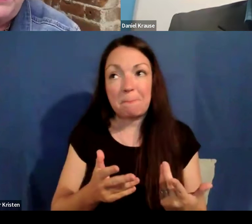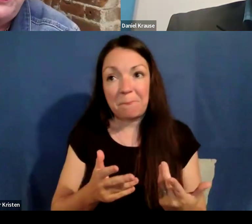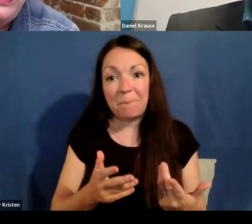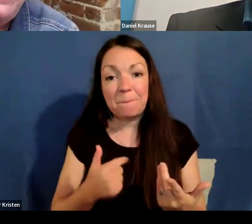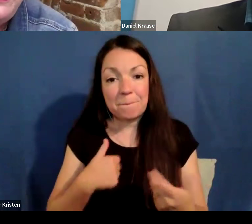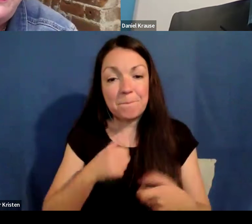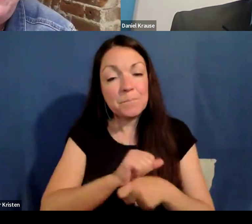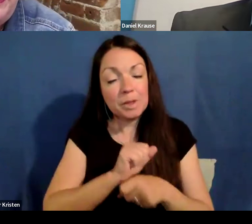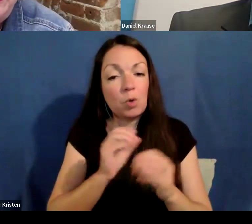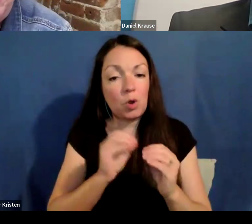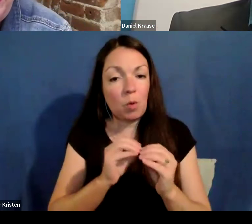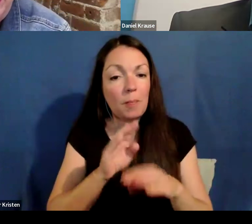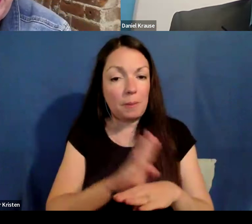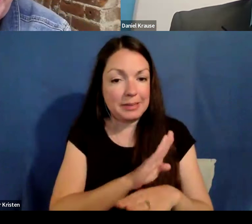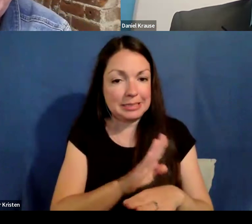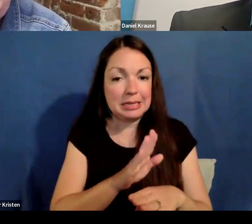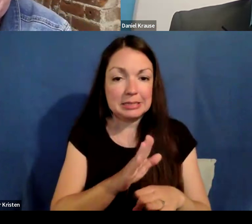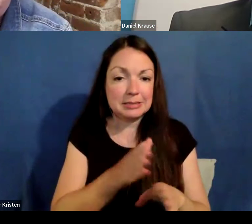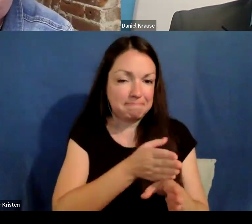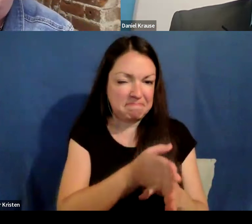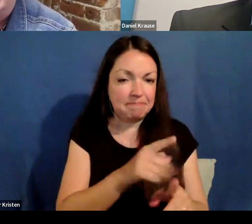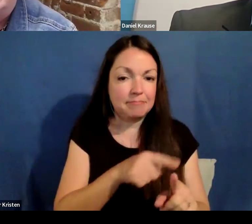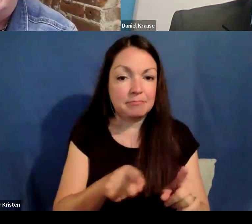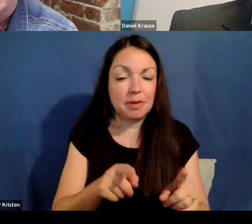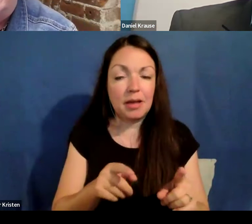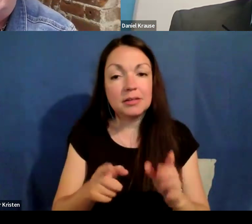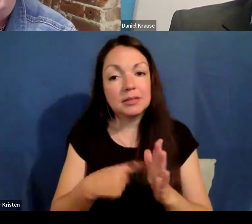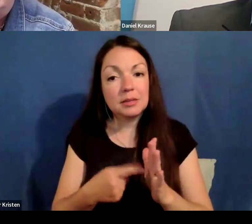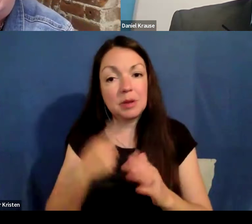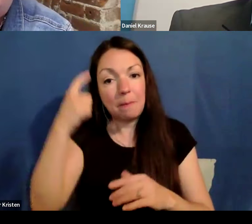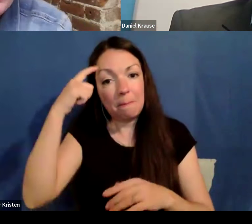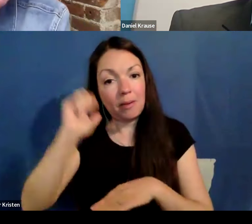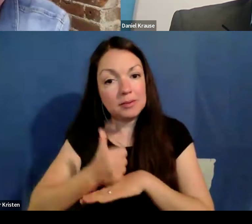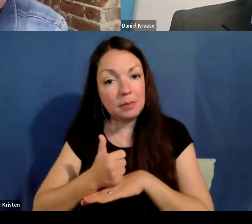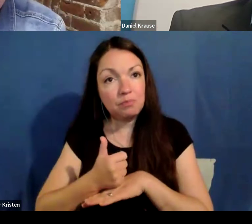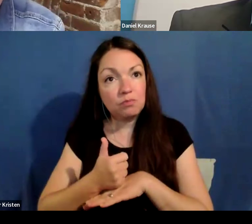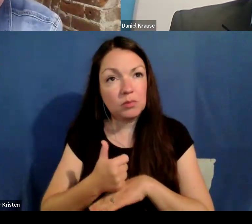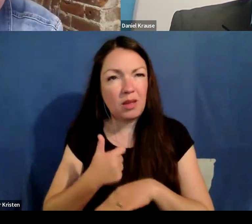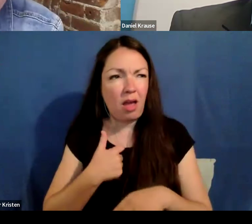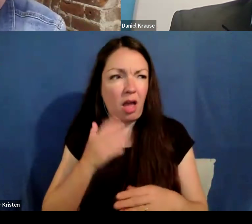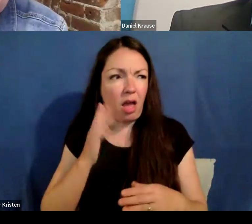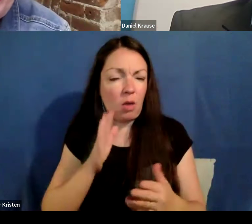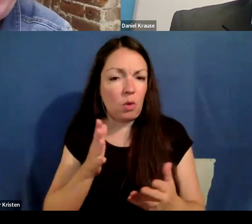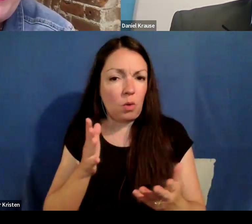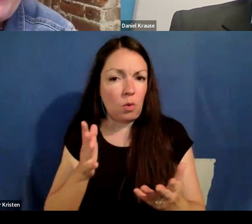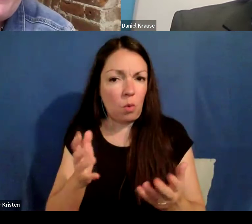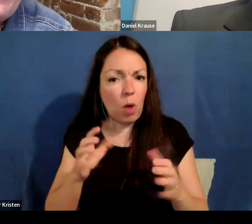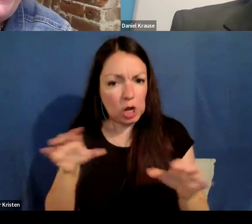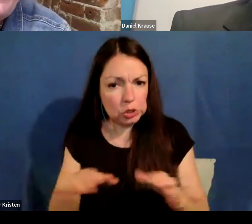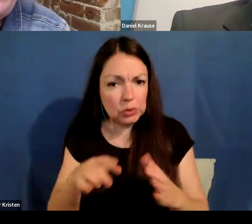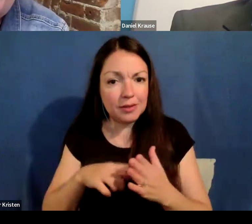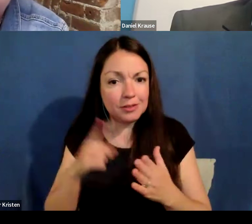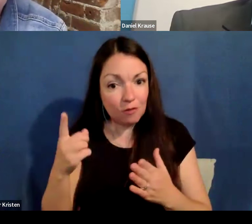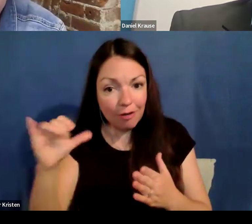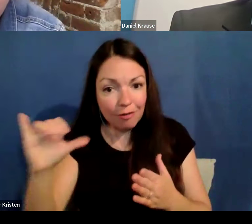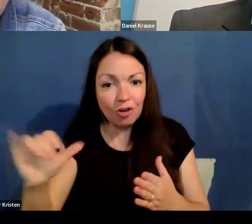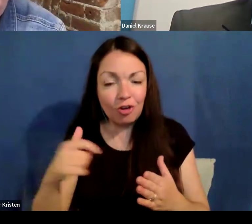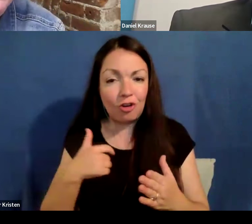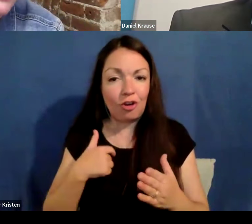work much more in the business space, but is sometimes our mindset is, well, I'm going to want to do this forever. And, I'm